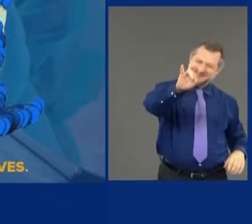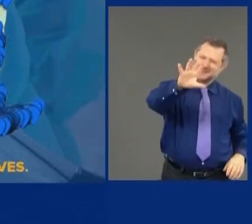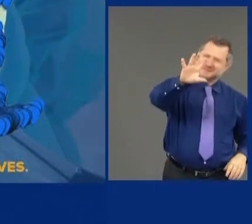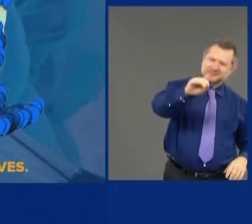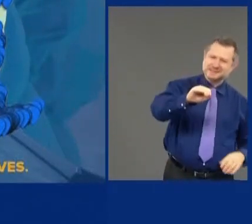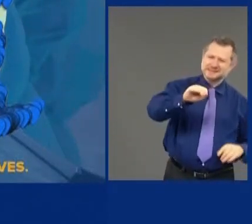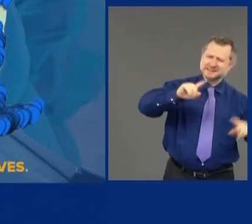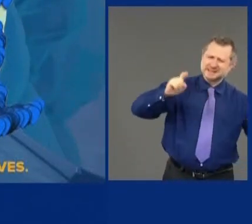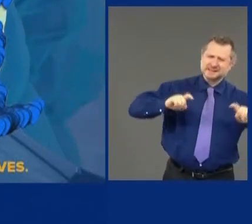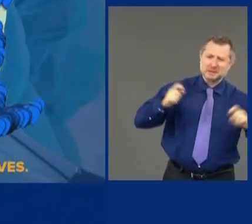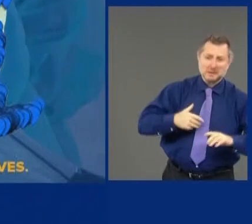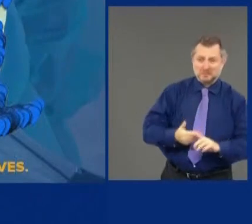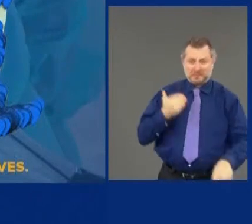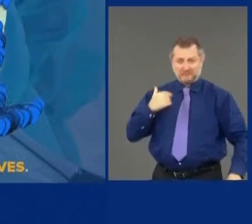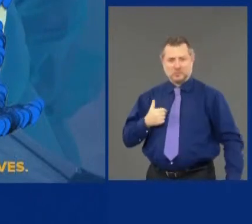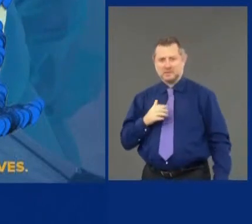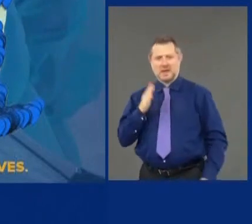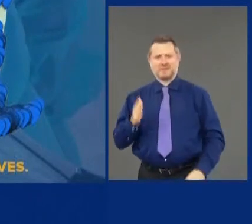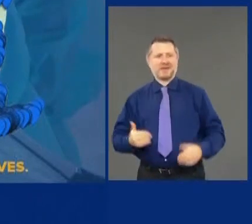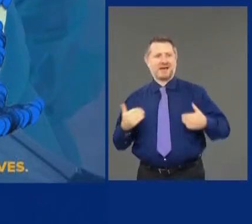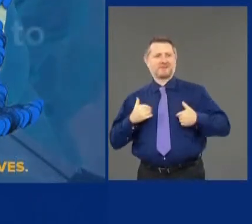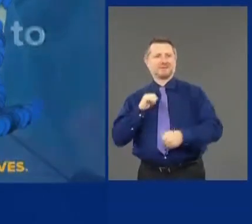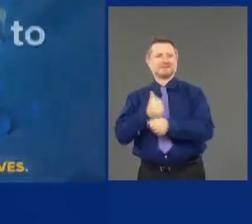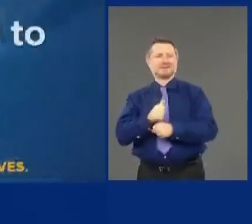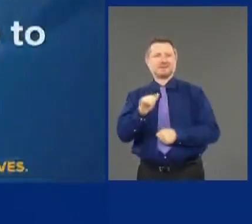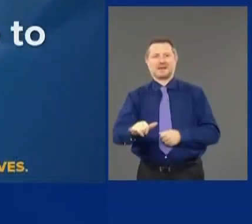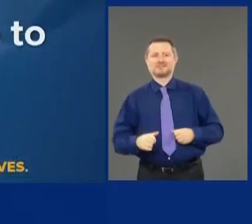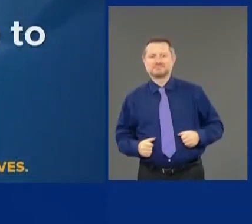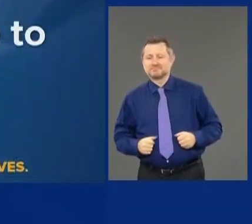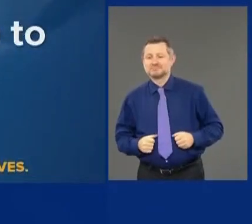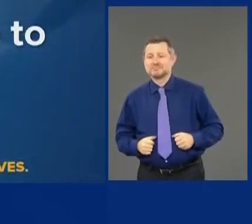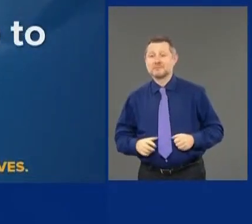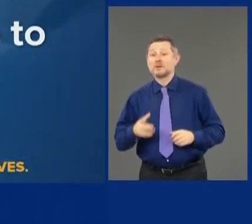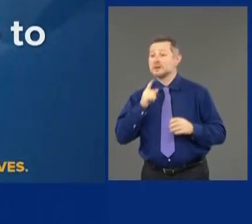never existed before. Hard, but we did it.